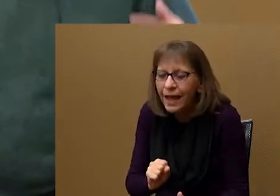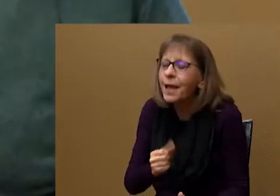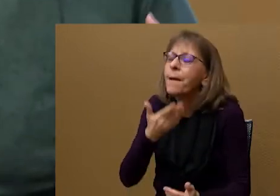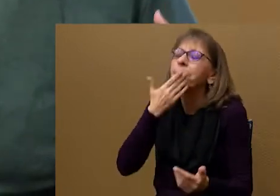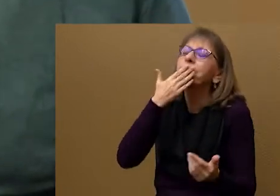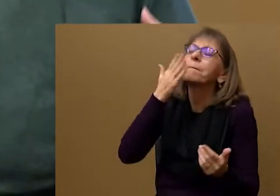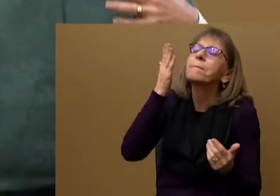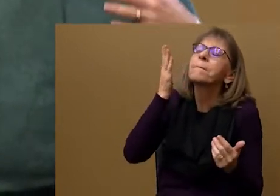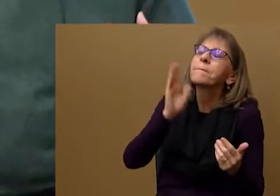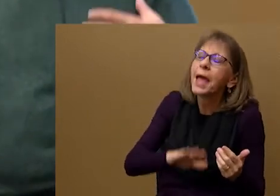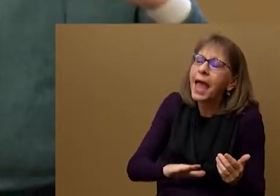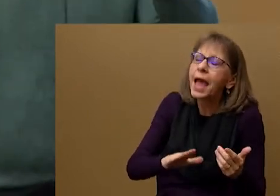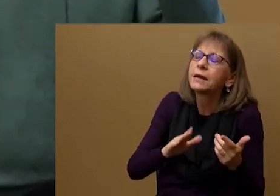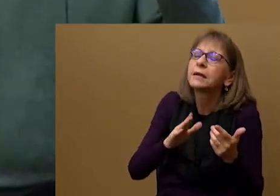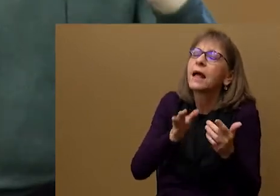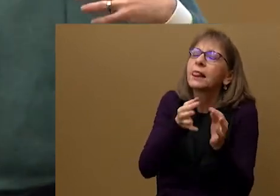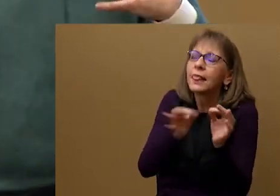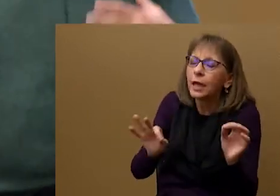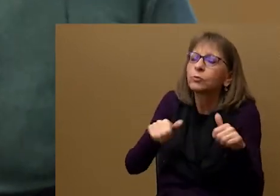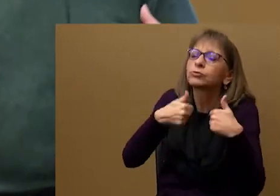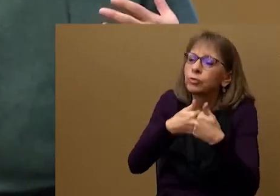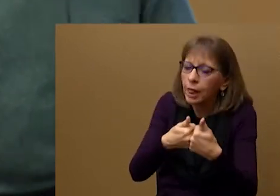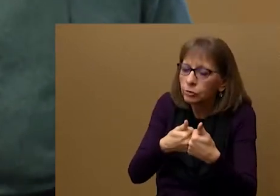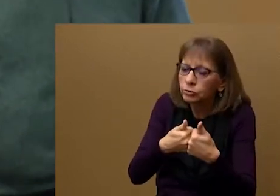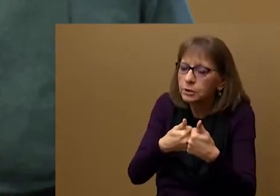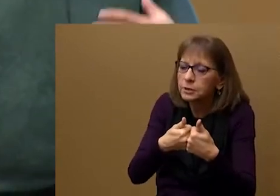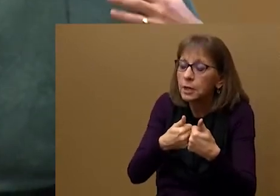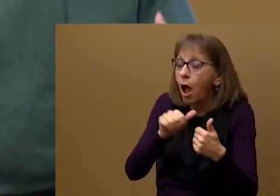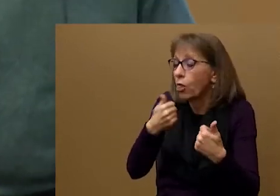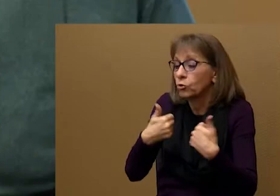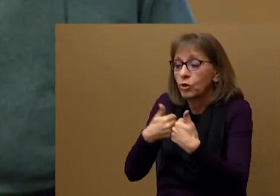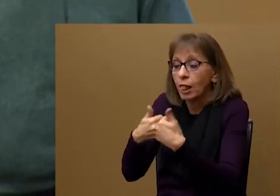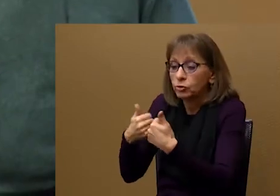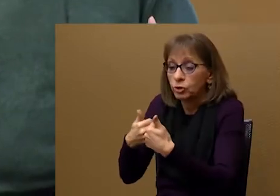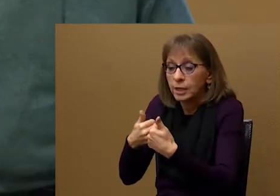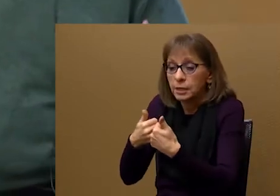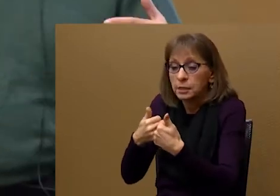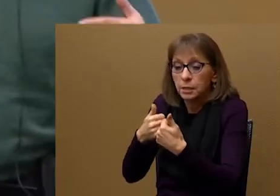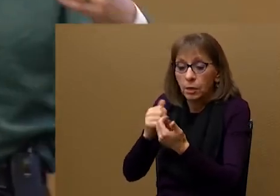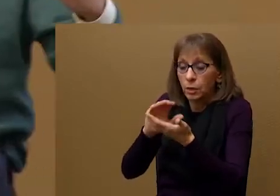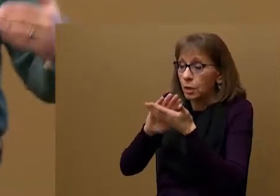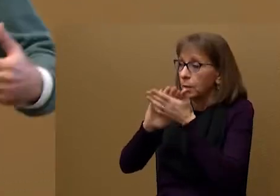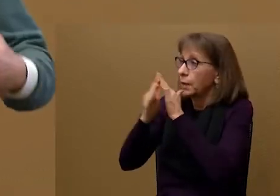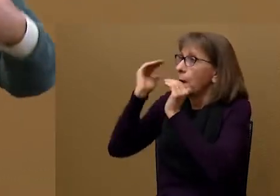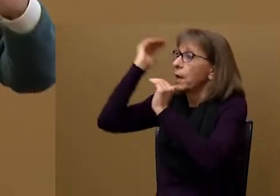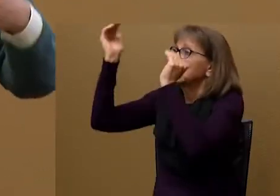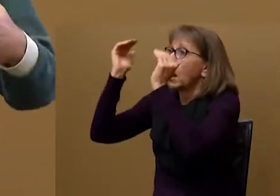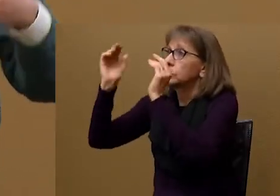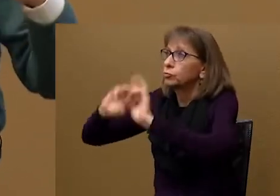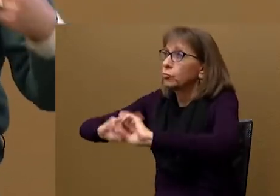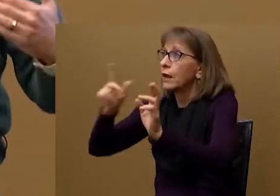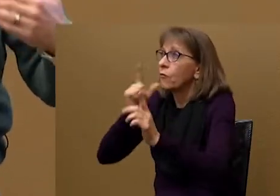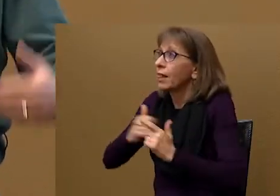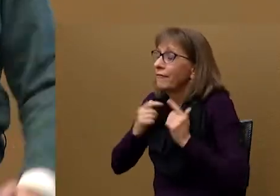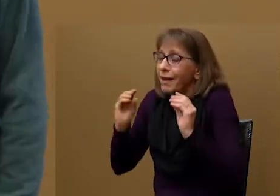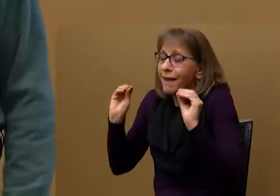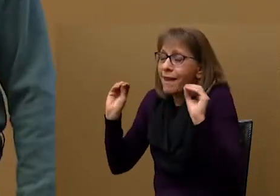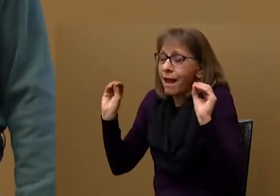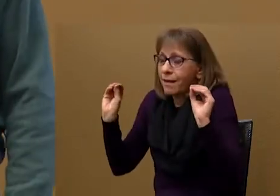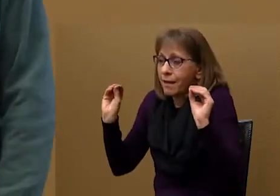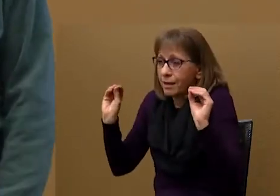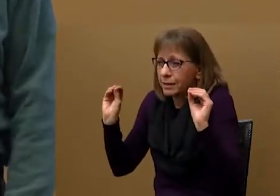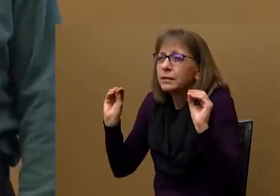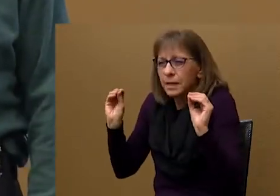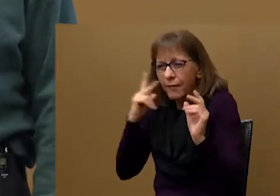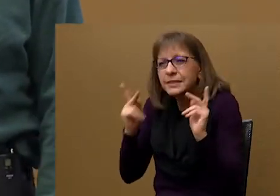this very, very poor language challenges and other challenges which created adults who are just completely unprepared